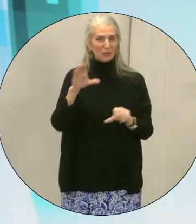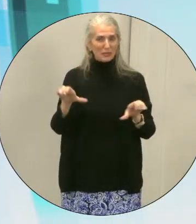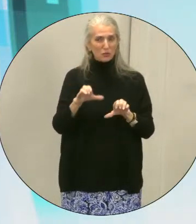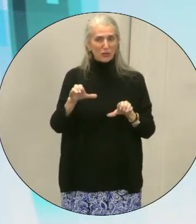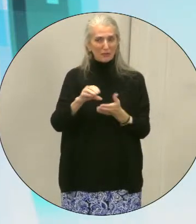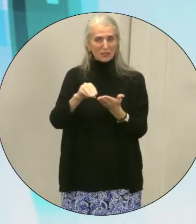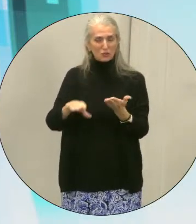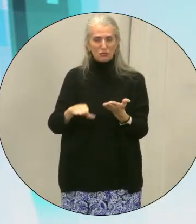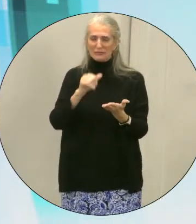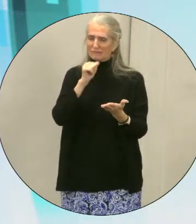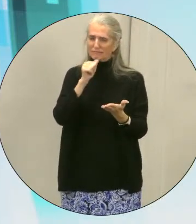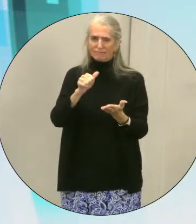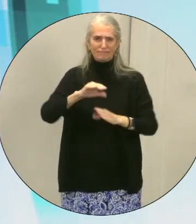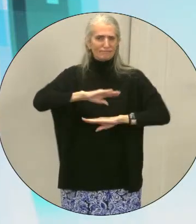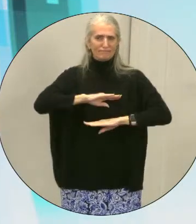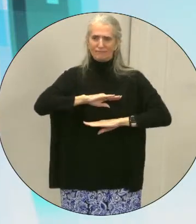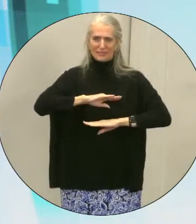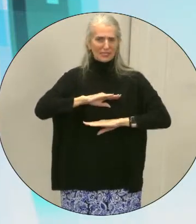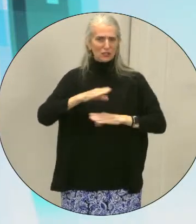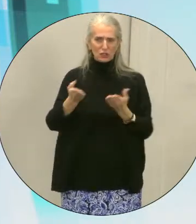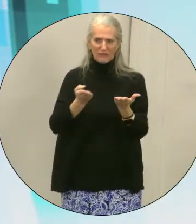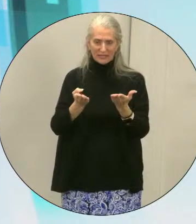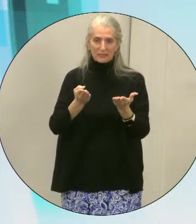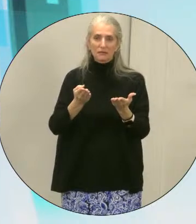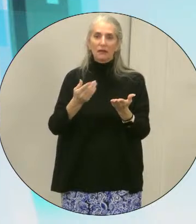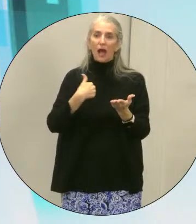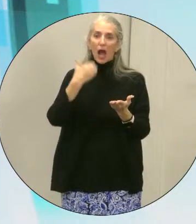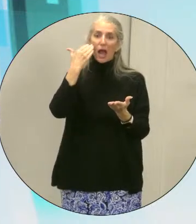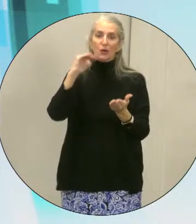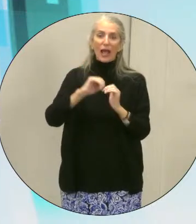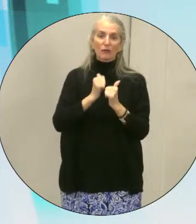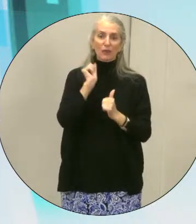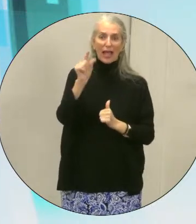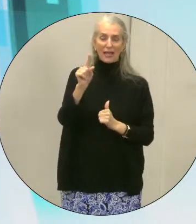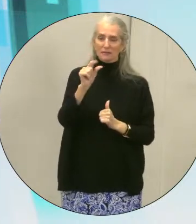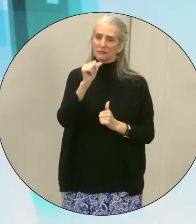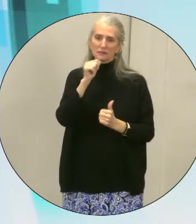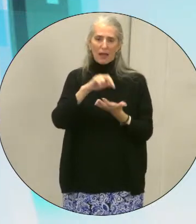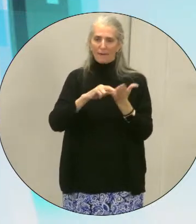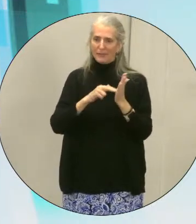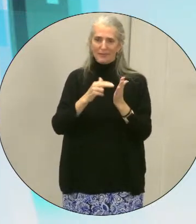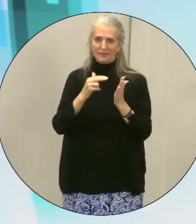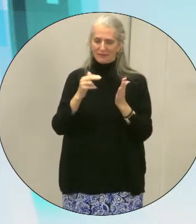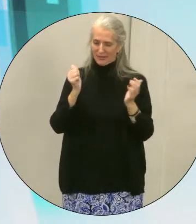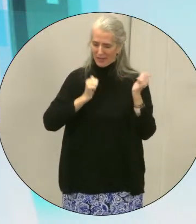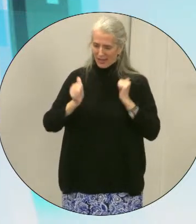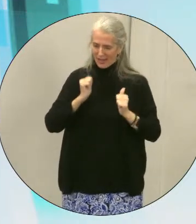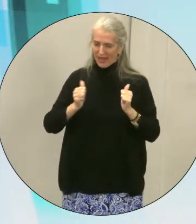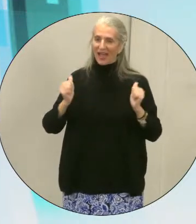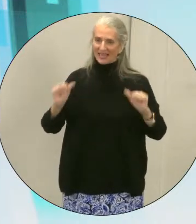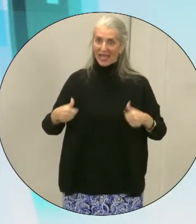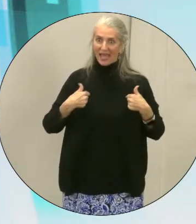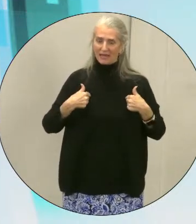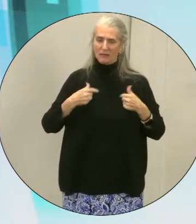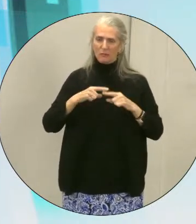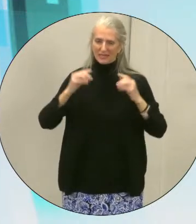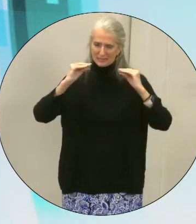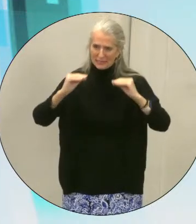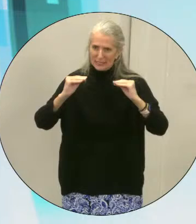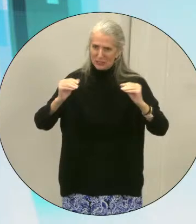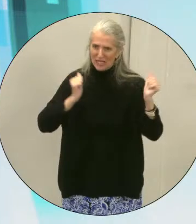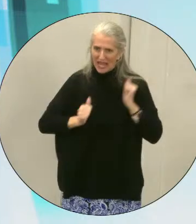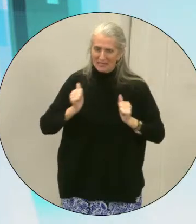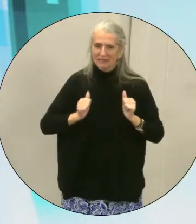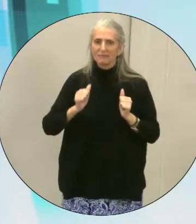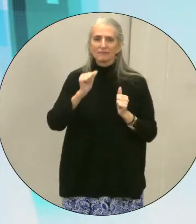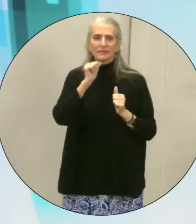students a disservice. I know how to act, but it doesn't mean that I know how to teach acting, just like I know how to read and speak English, but